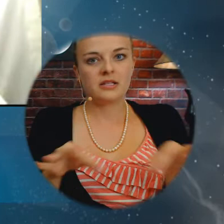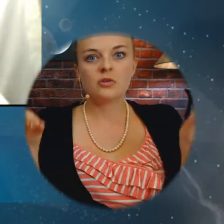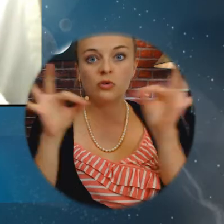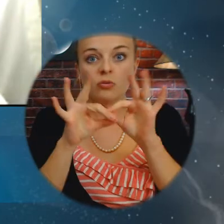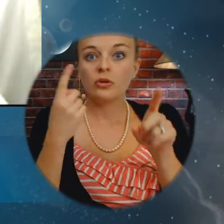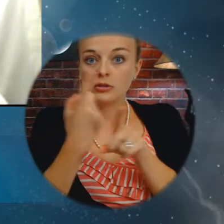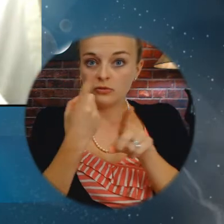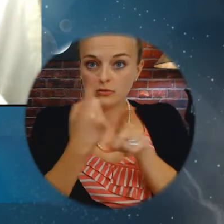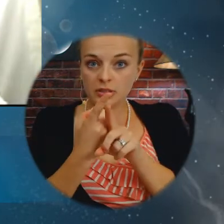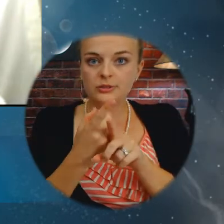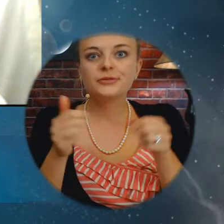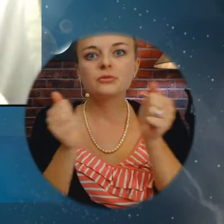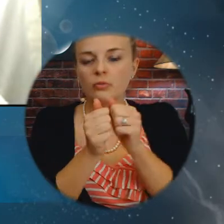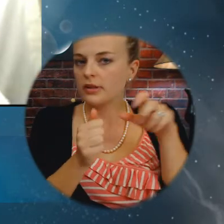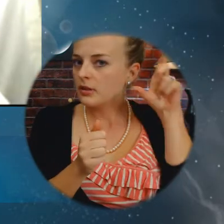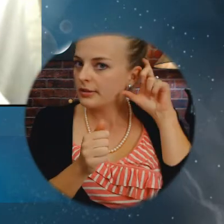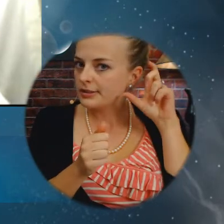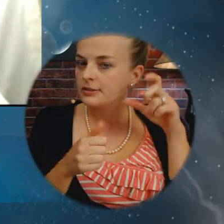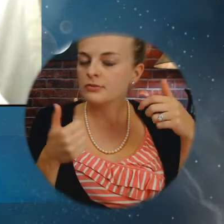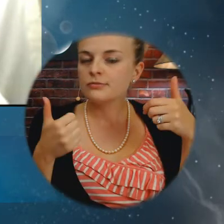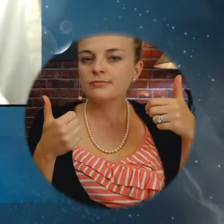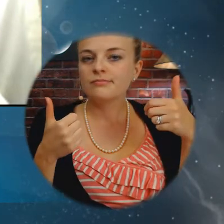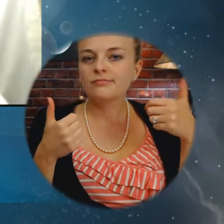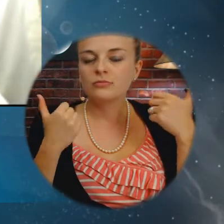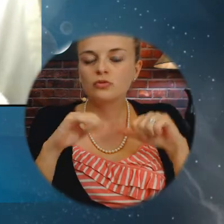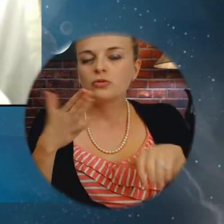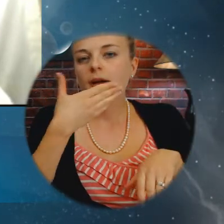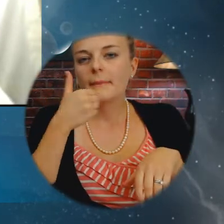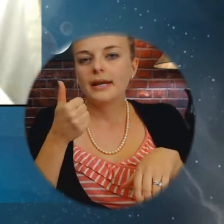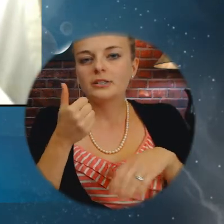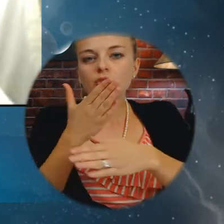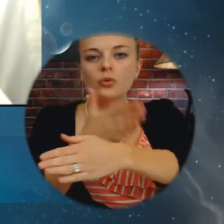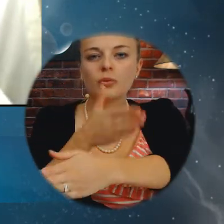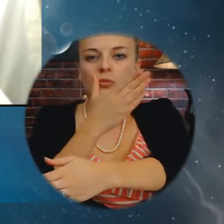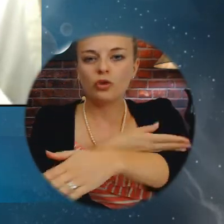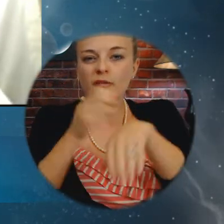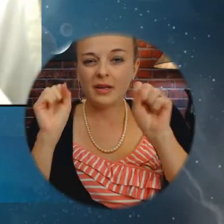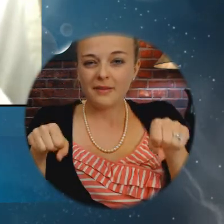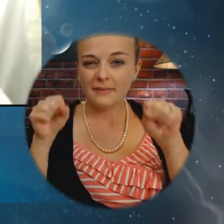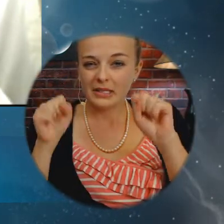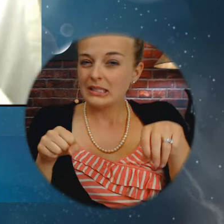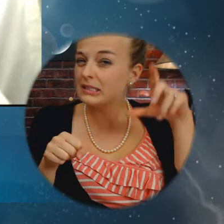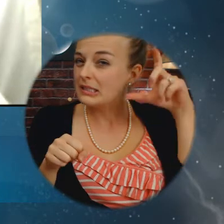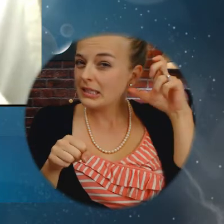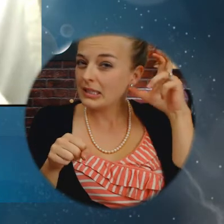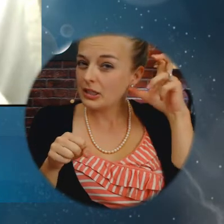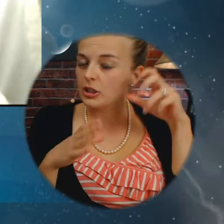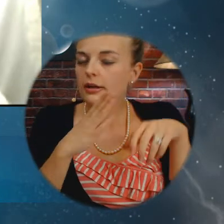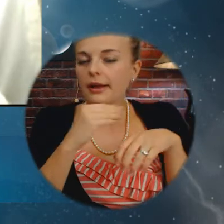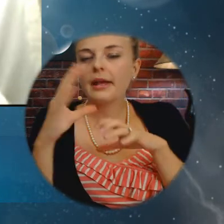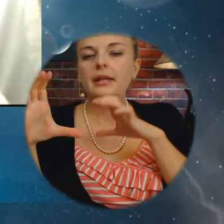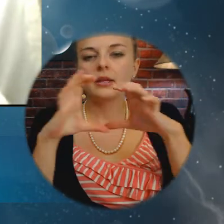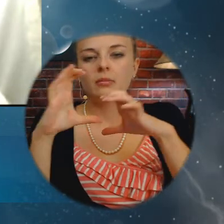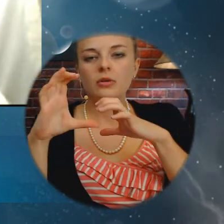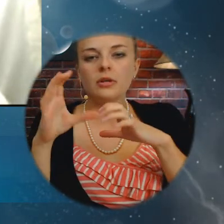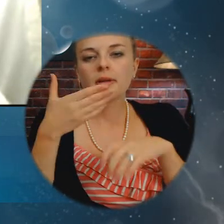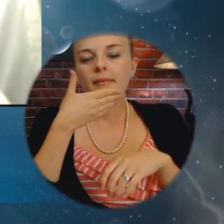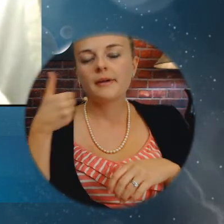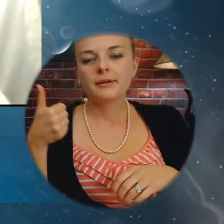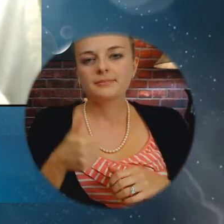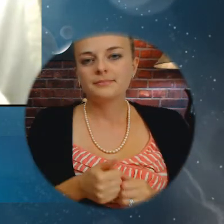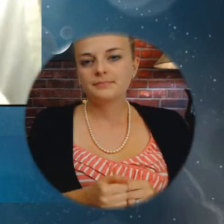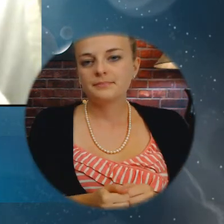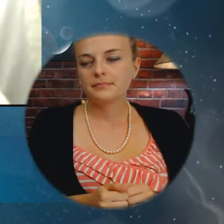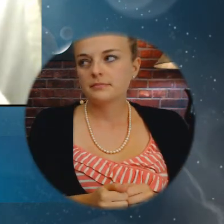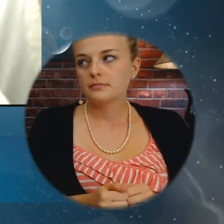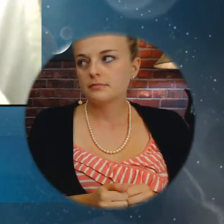try to restore. It's all about speech understanding. With an app, you know, with the hearing instrument, yeah, you're able to utilize